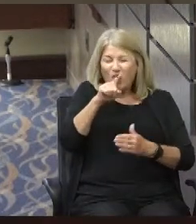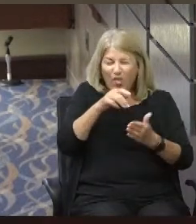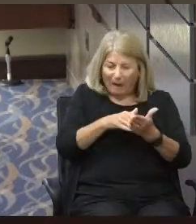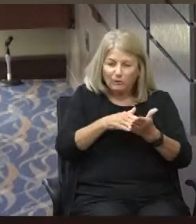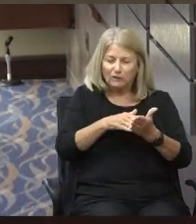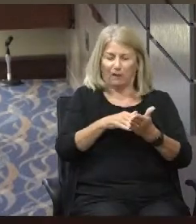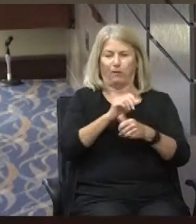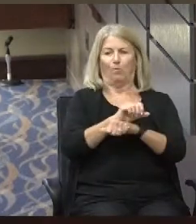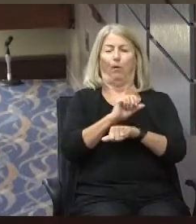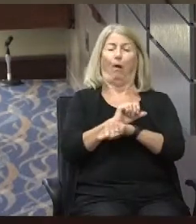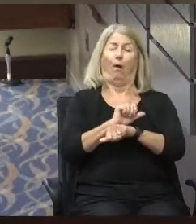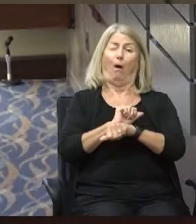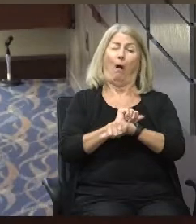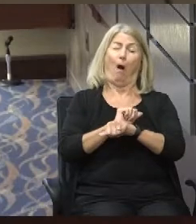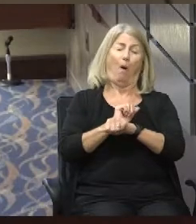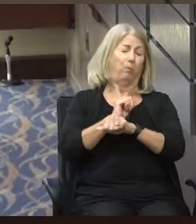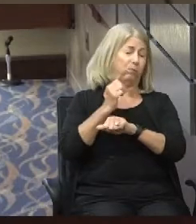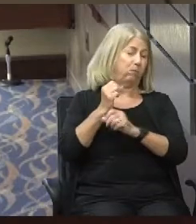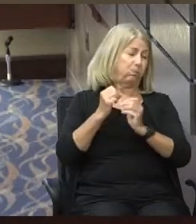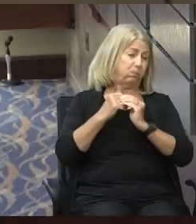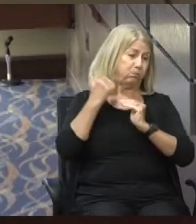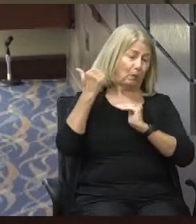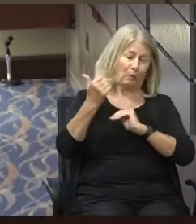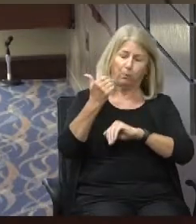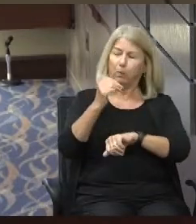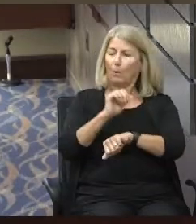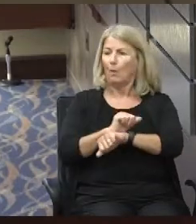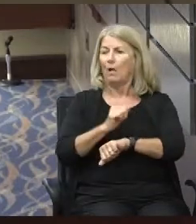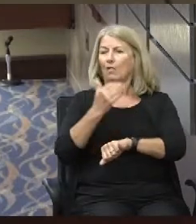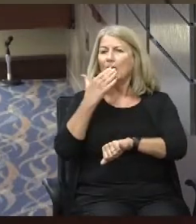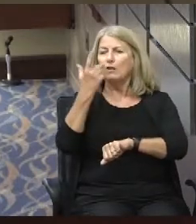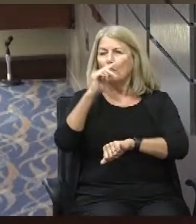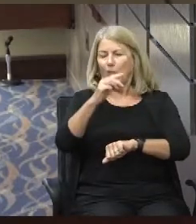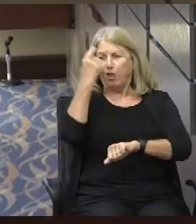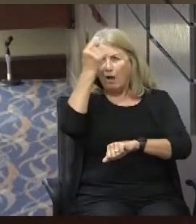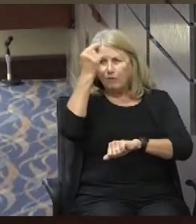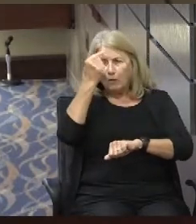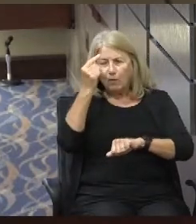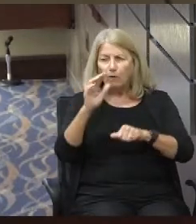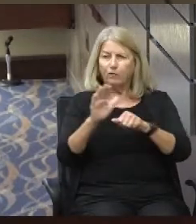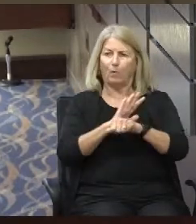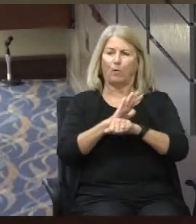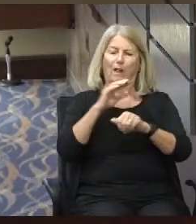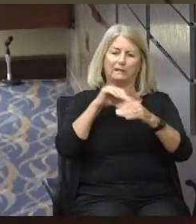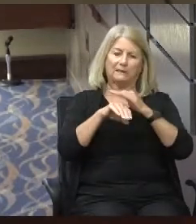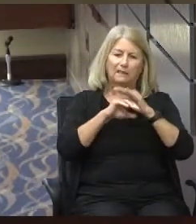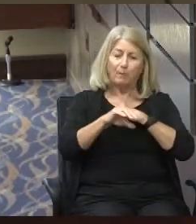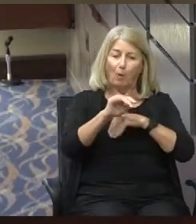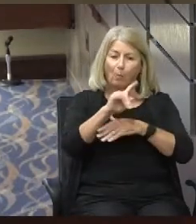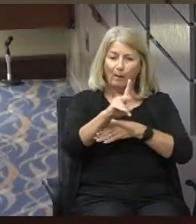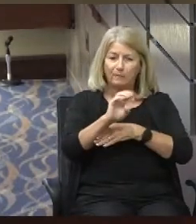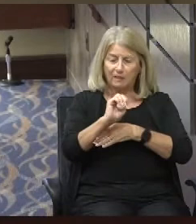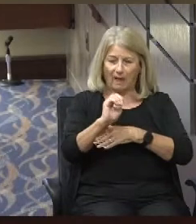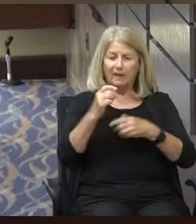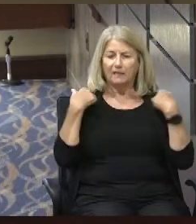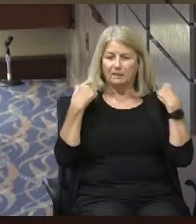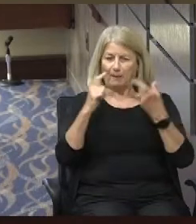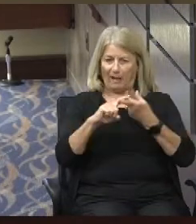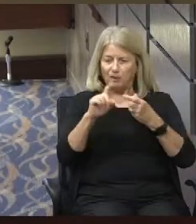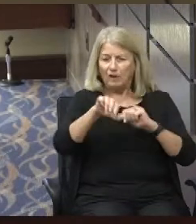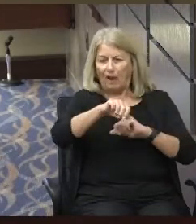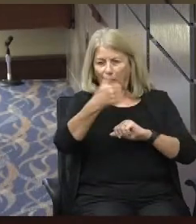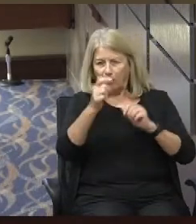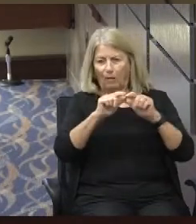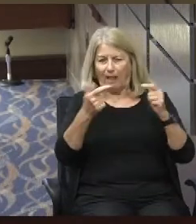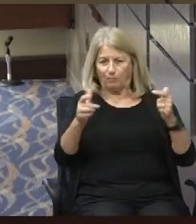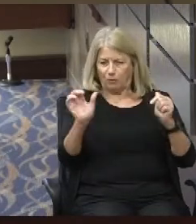this, so thank you for the thoughtfulness. Thank you for making a fully accessible website in Spanish and that will also be available in other languages.